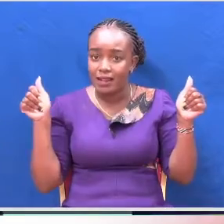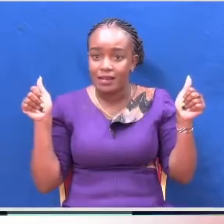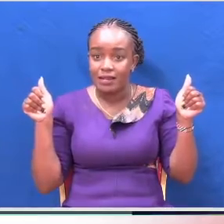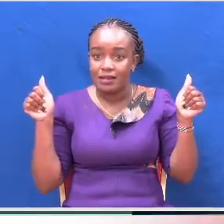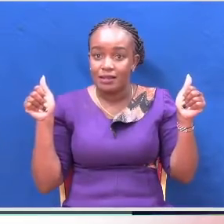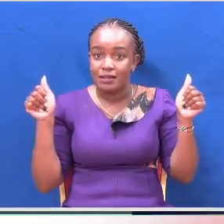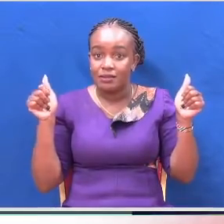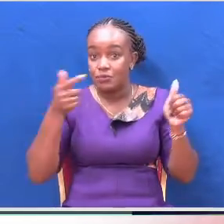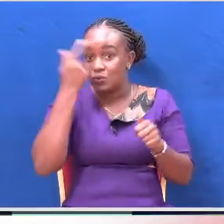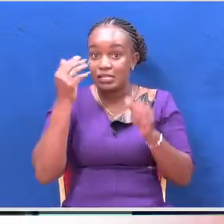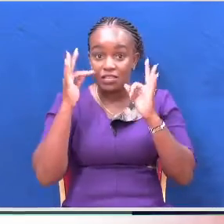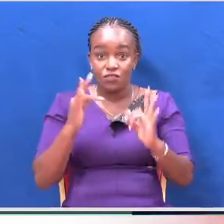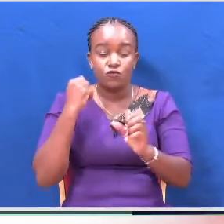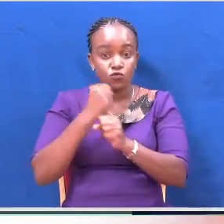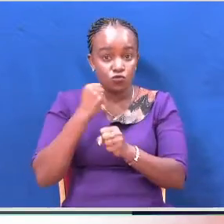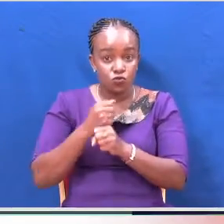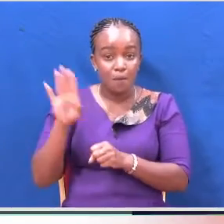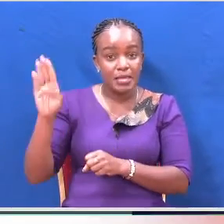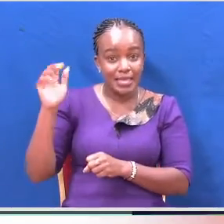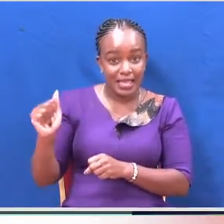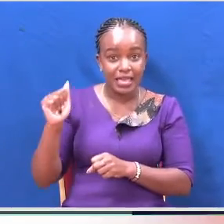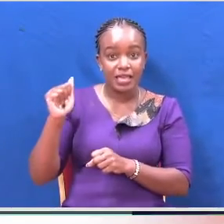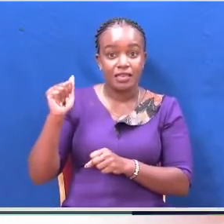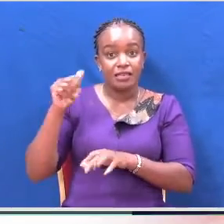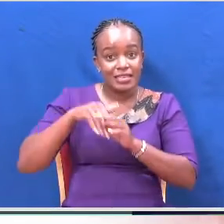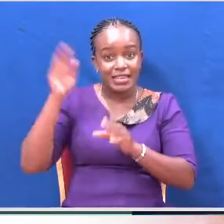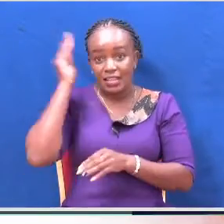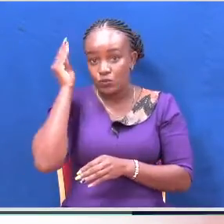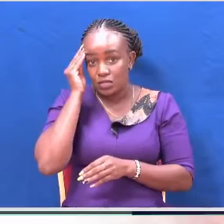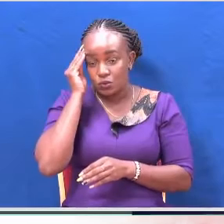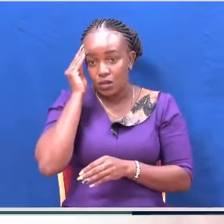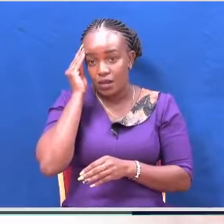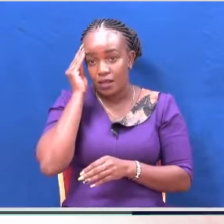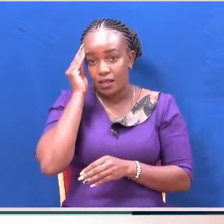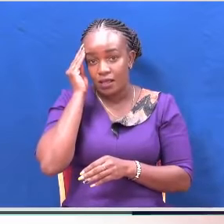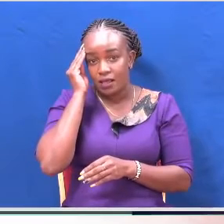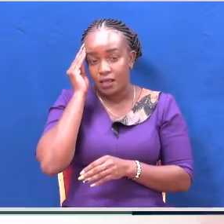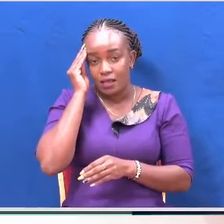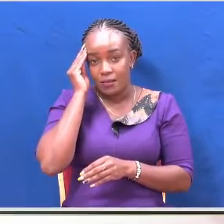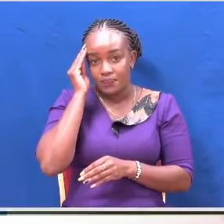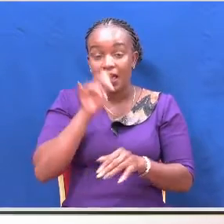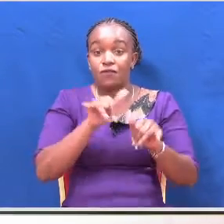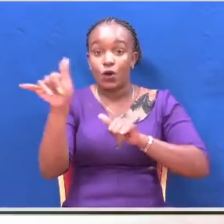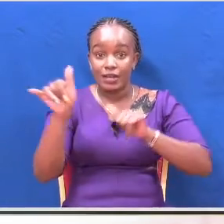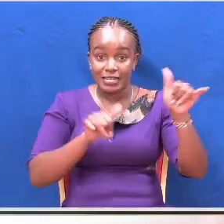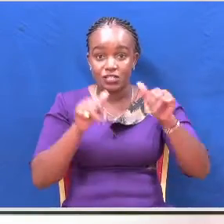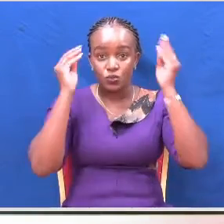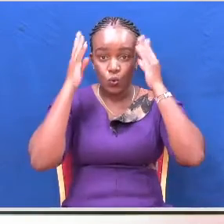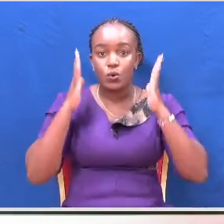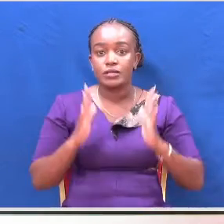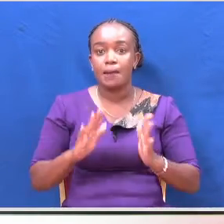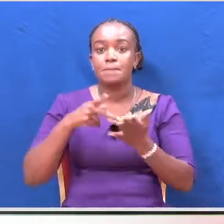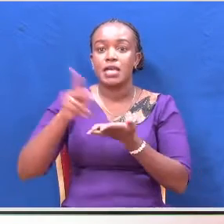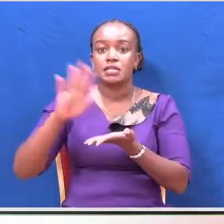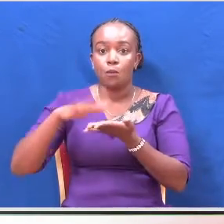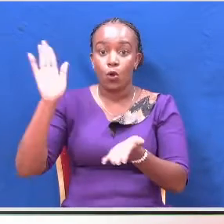you do Bachelor of Arts, which is the lowest rated course, for example, a foreign student pays more. Uganda tops the list